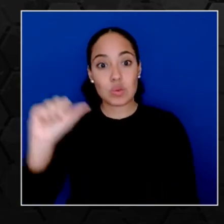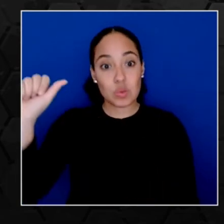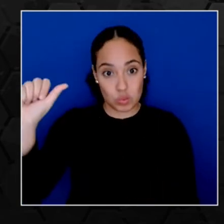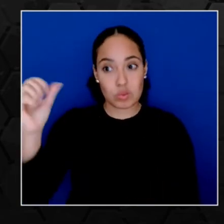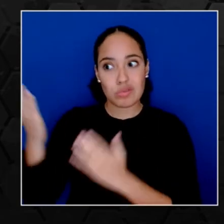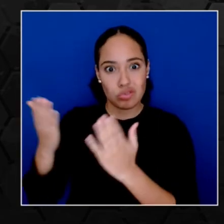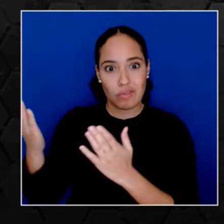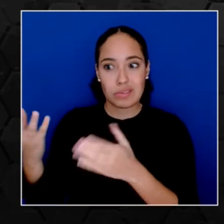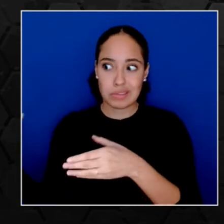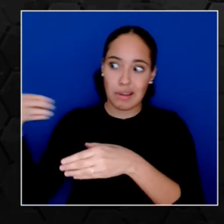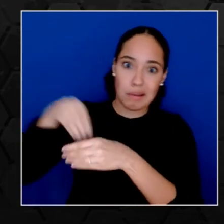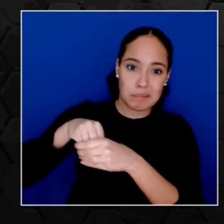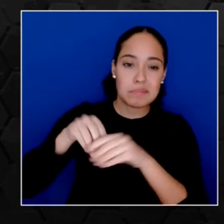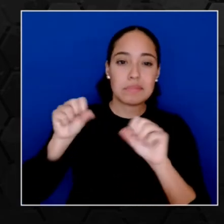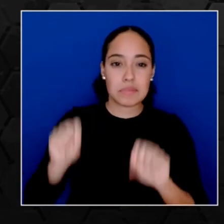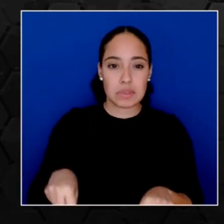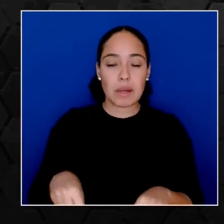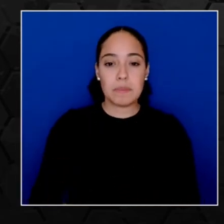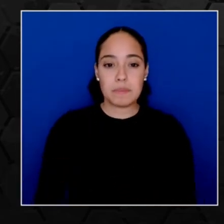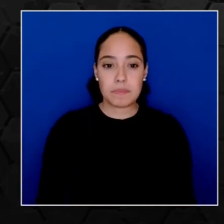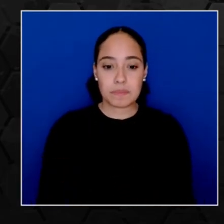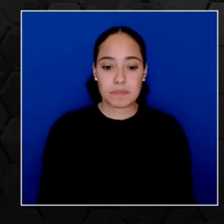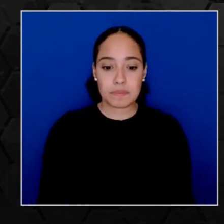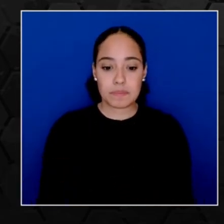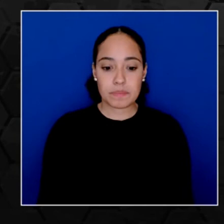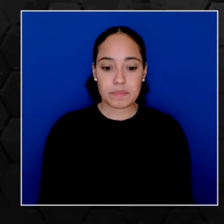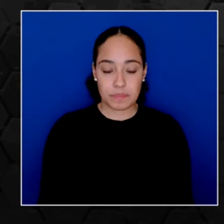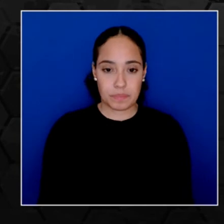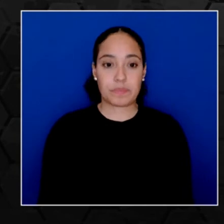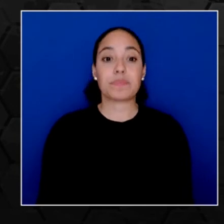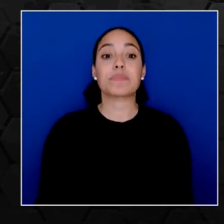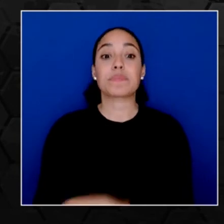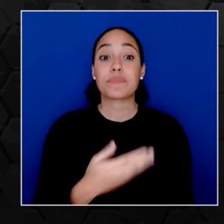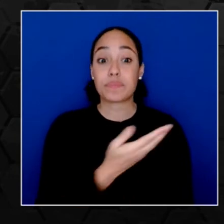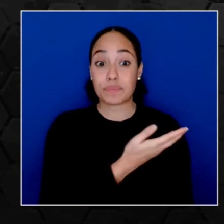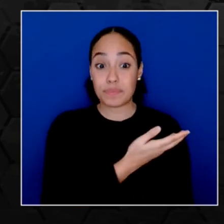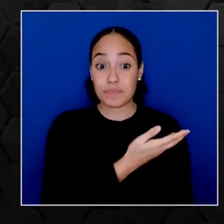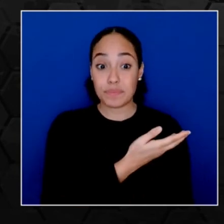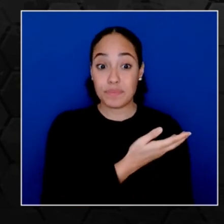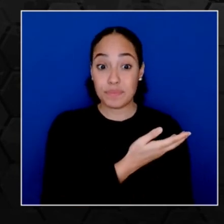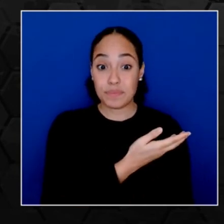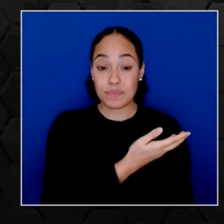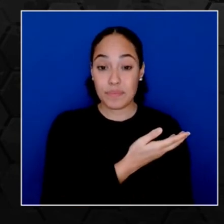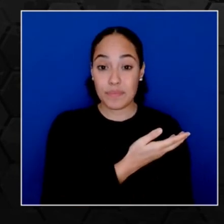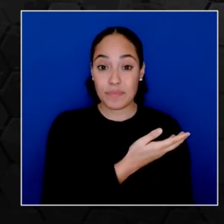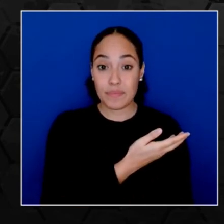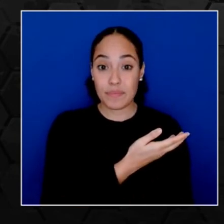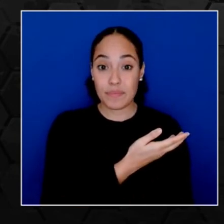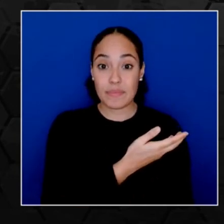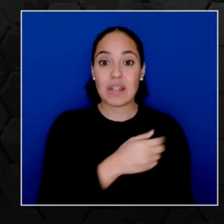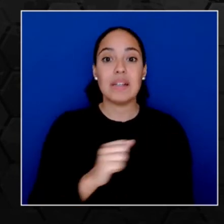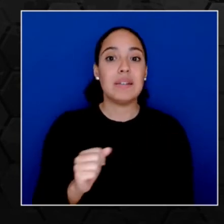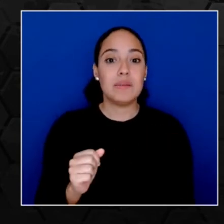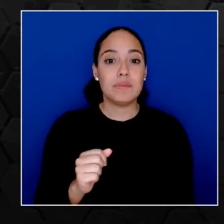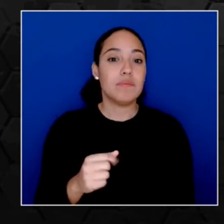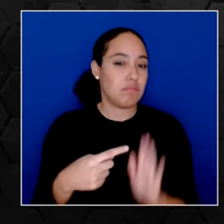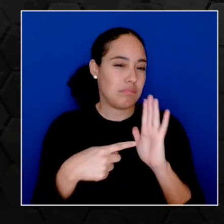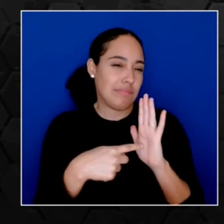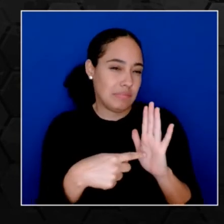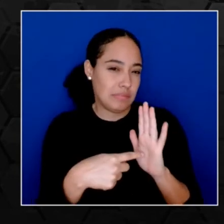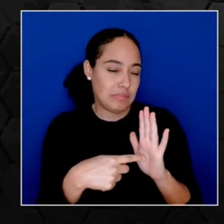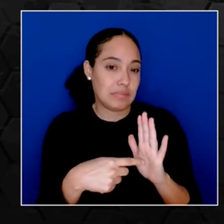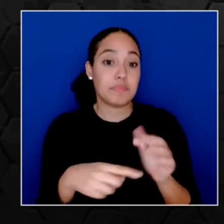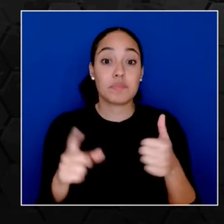architecture of the system, which is based on the Microsoft Azure service, which is the product recommendation solution. So like first, when we actually create the